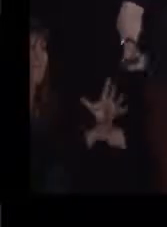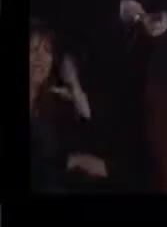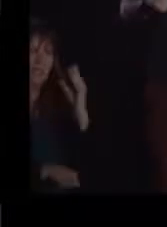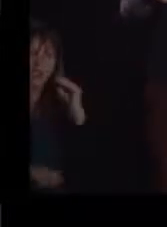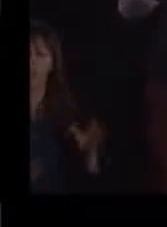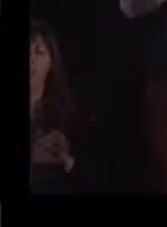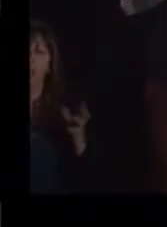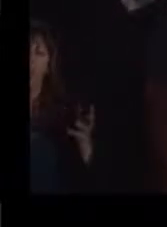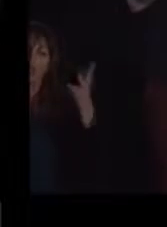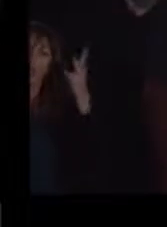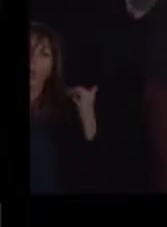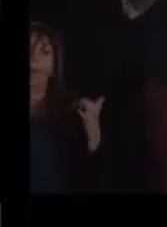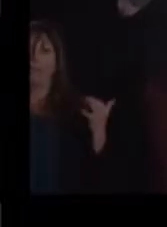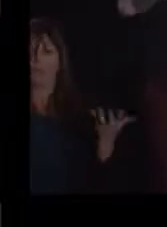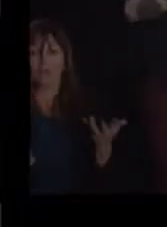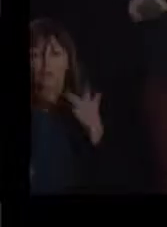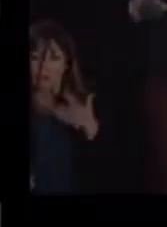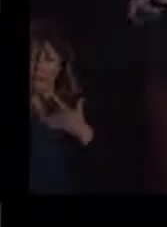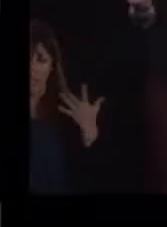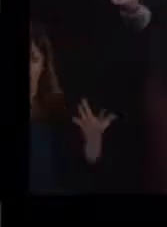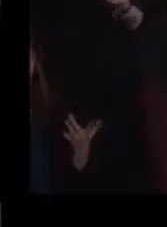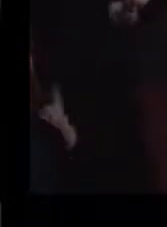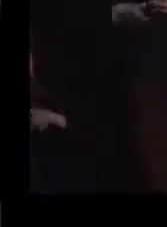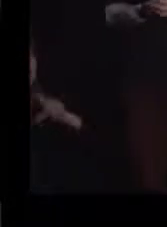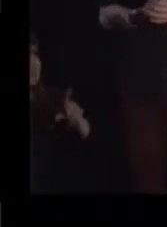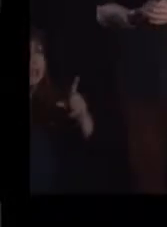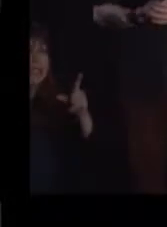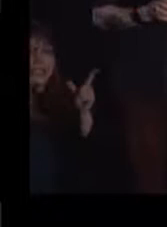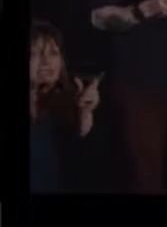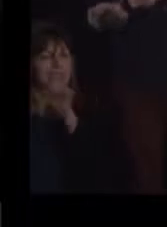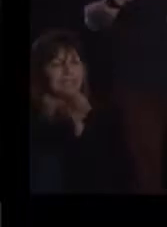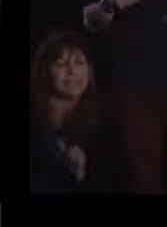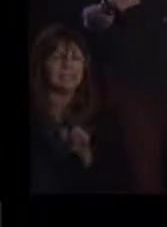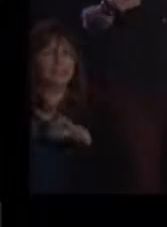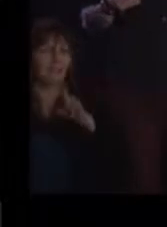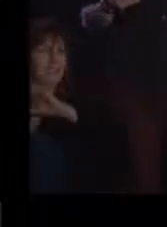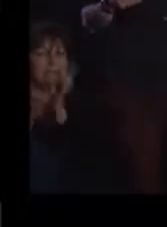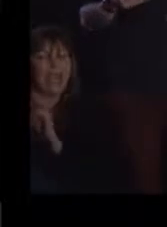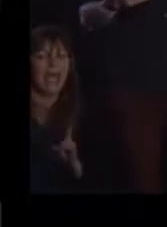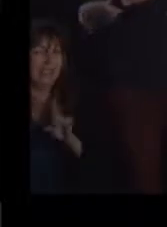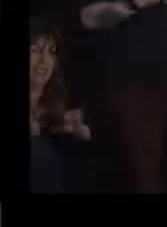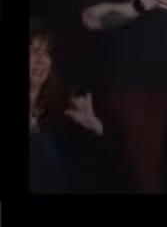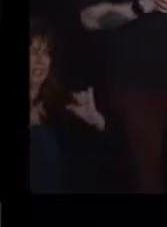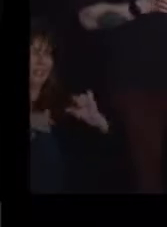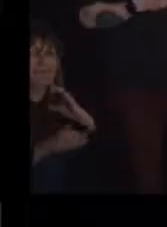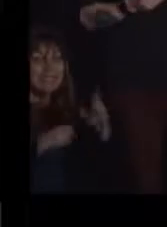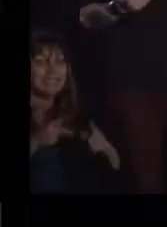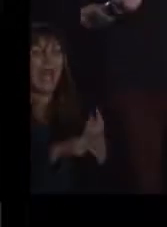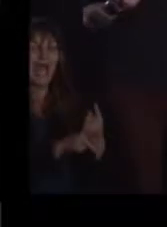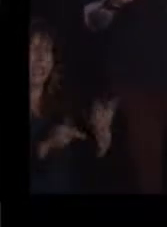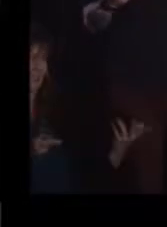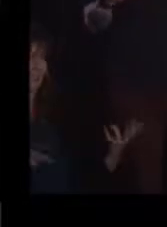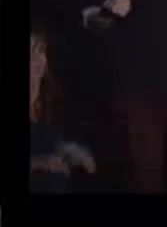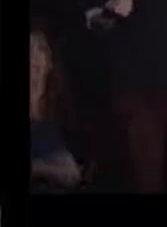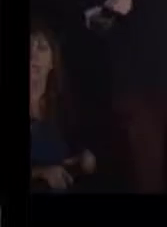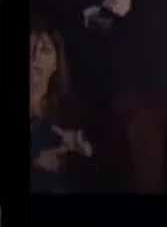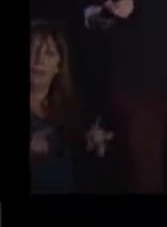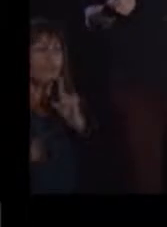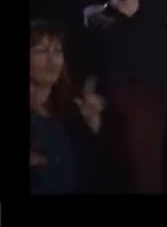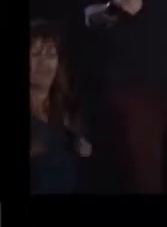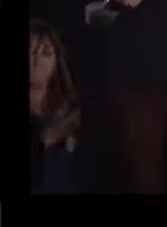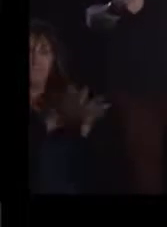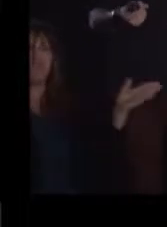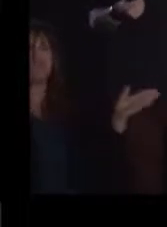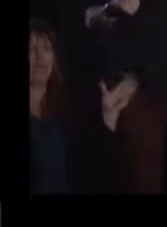because, again, it's like the mediums or the styles or the techniques, they aren't really boundaries that are inaccessible. That's